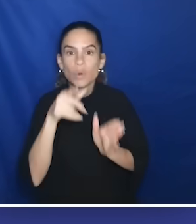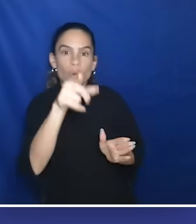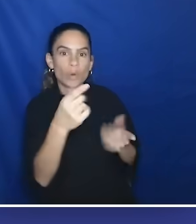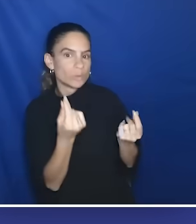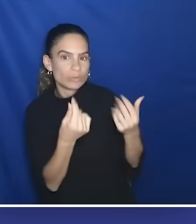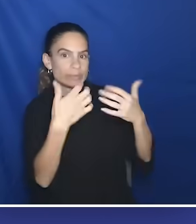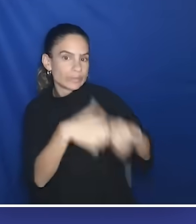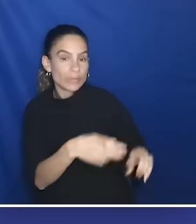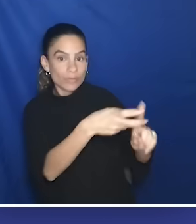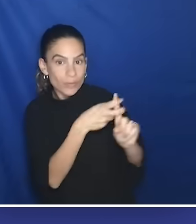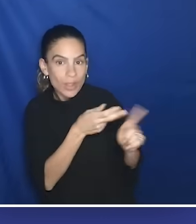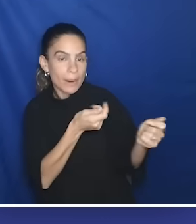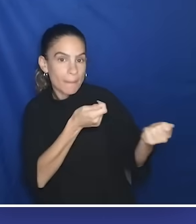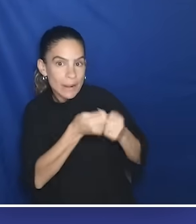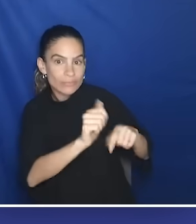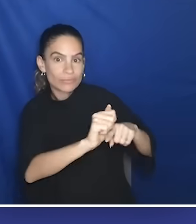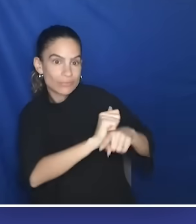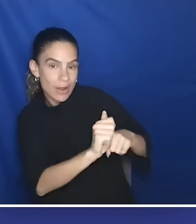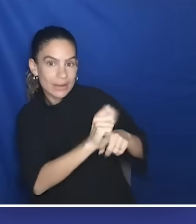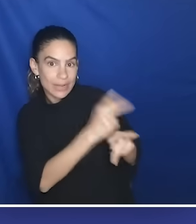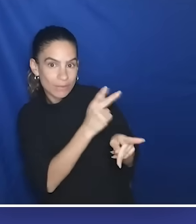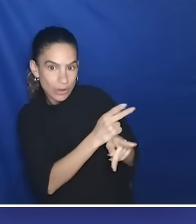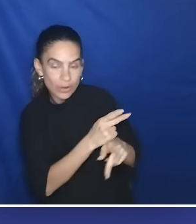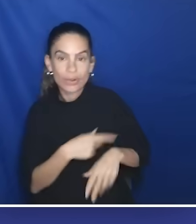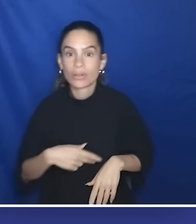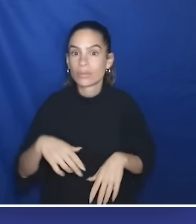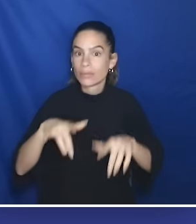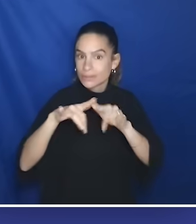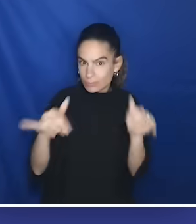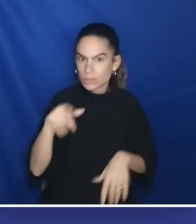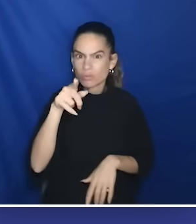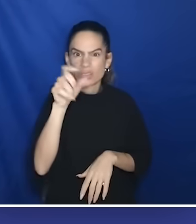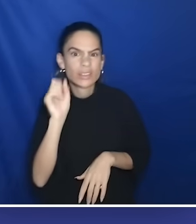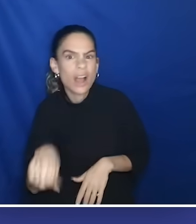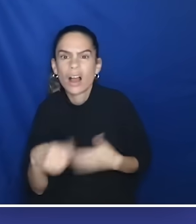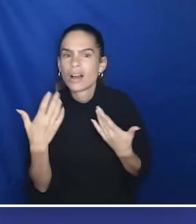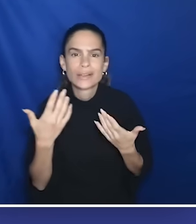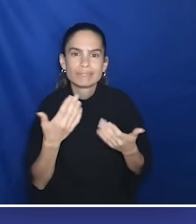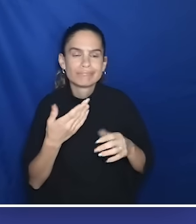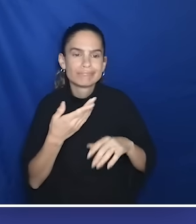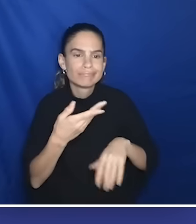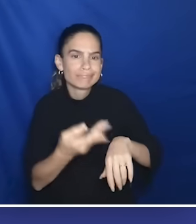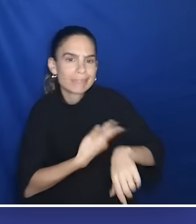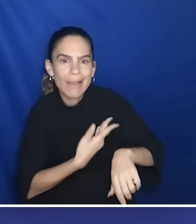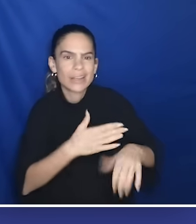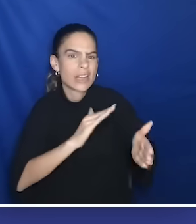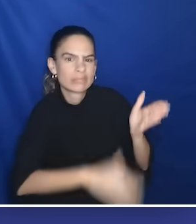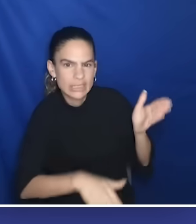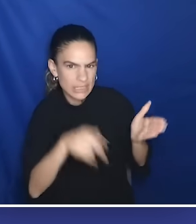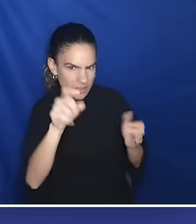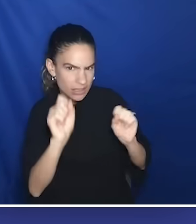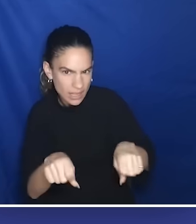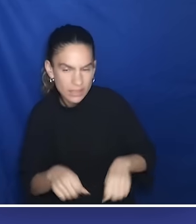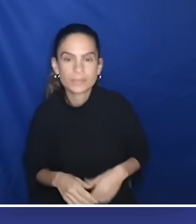duties such as recruiting, managing, and training caregivers. You can also take on duties like dismissing caregivers if you want